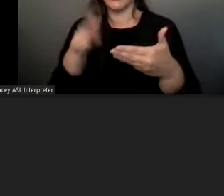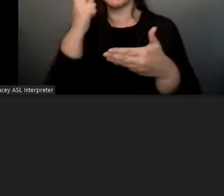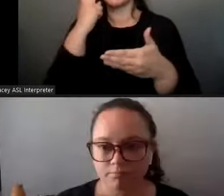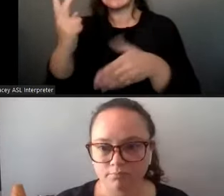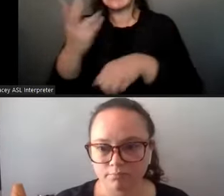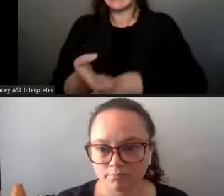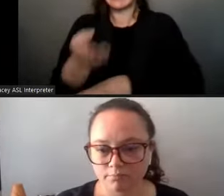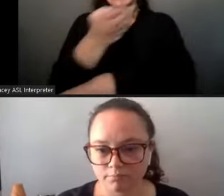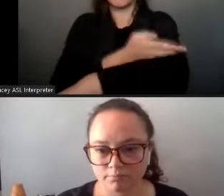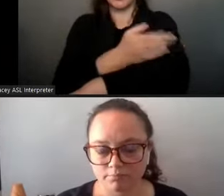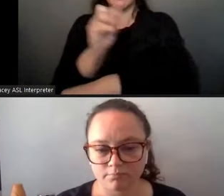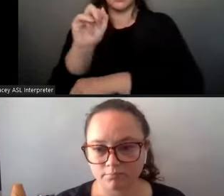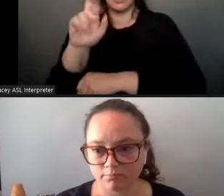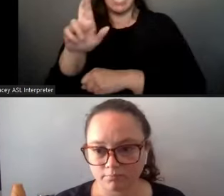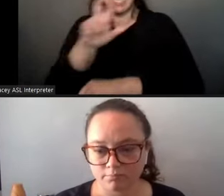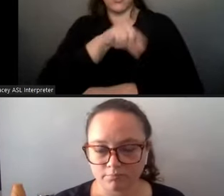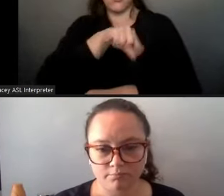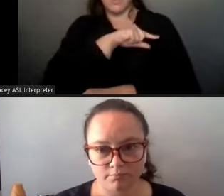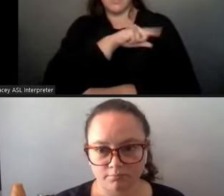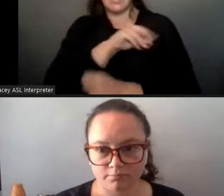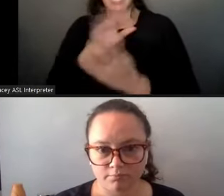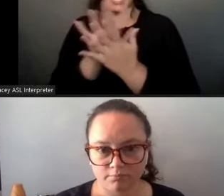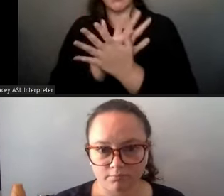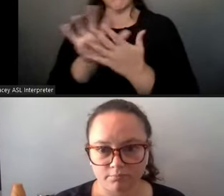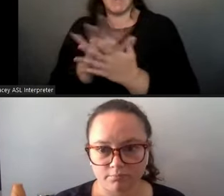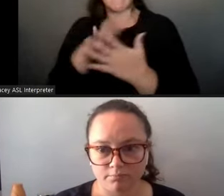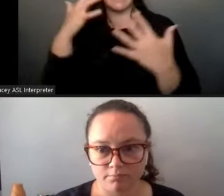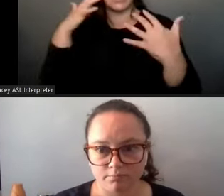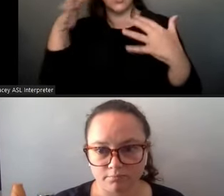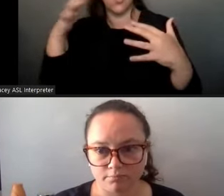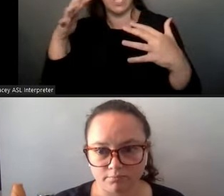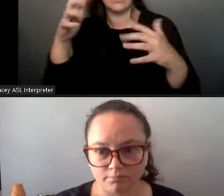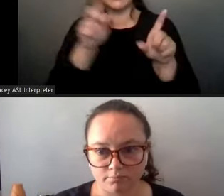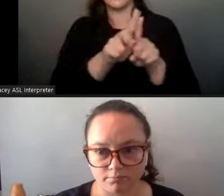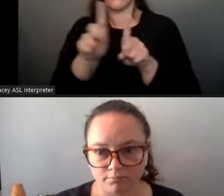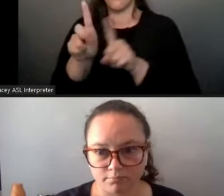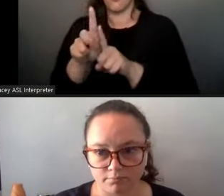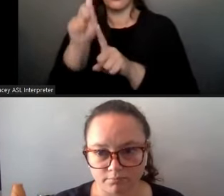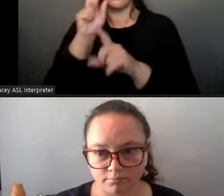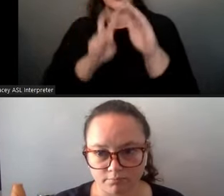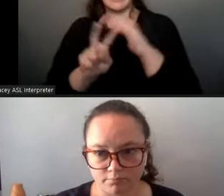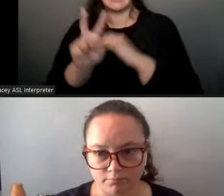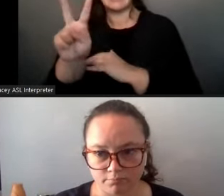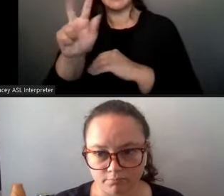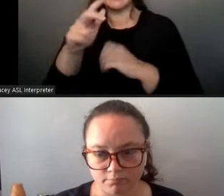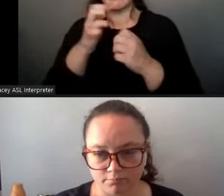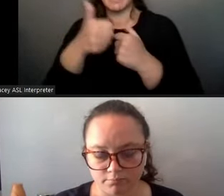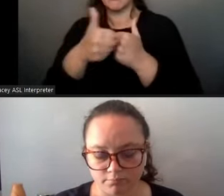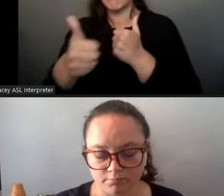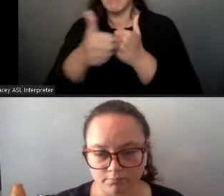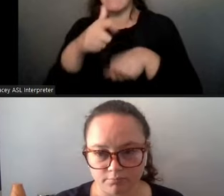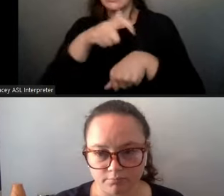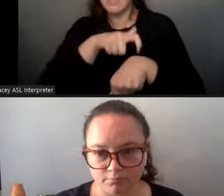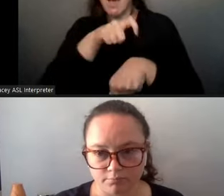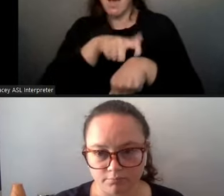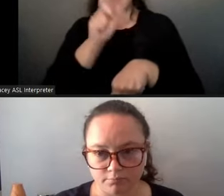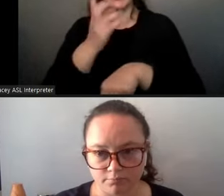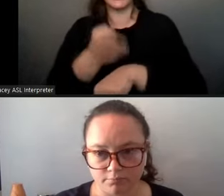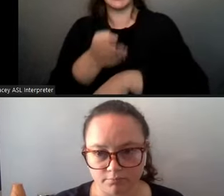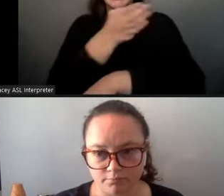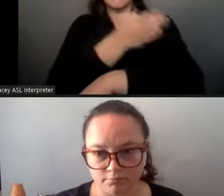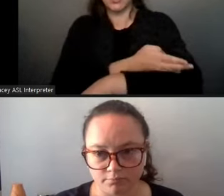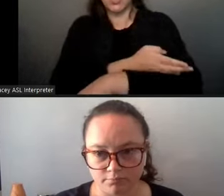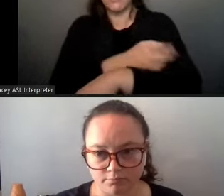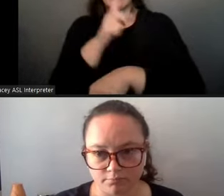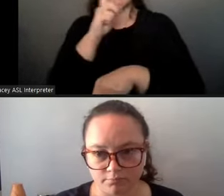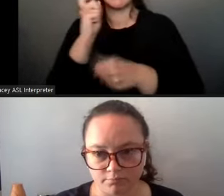air quality and traffic noise as there would be fewer vehicles. We also anticipate improvements in travel times within the Manhattan Central Business District, again, as there